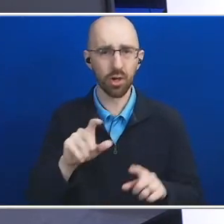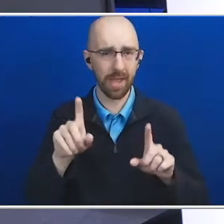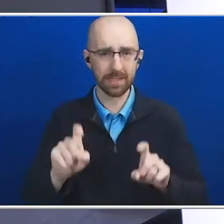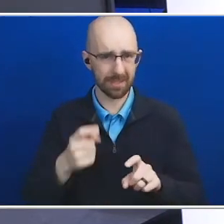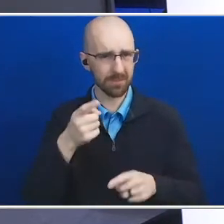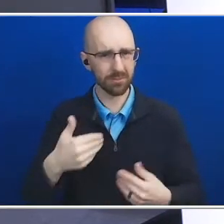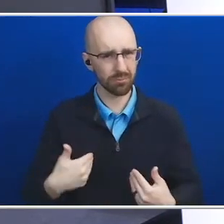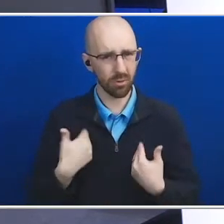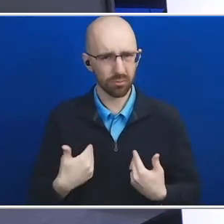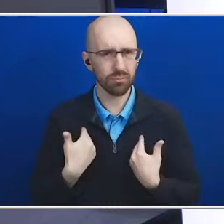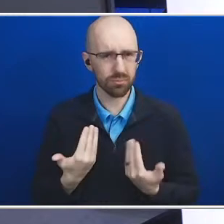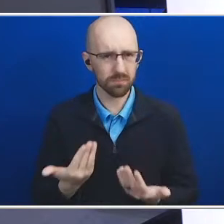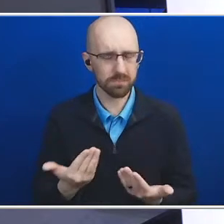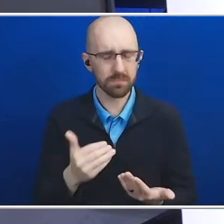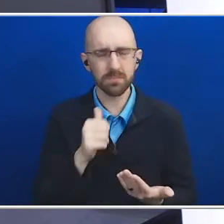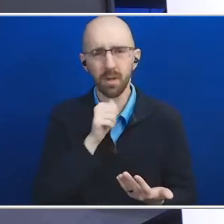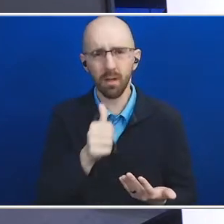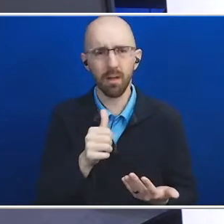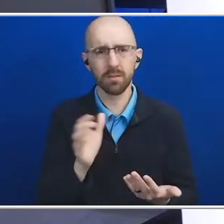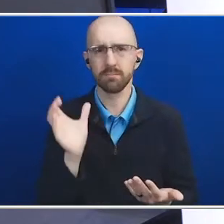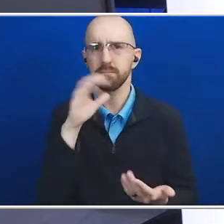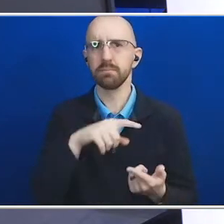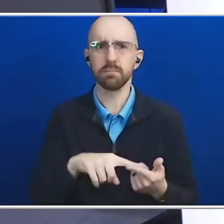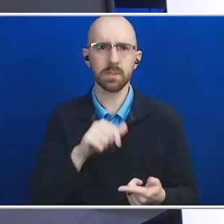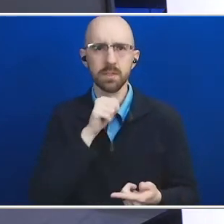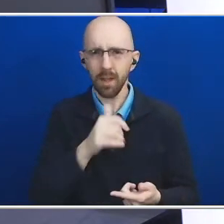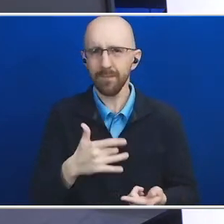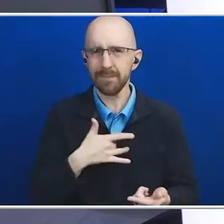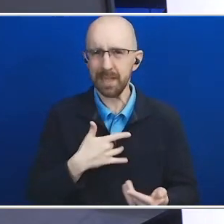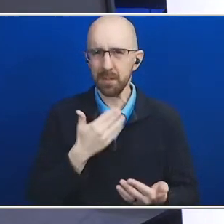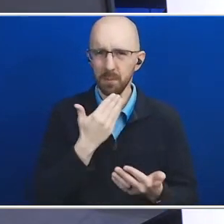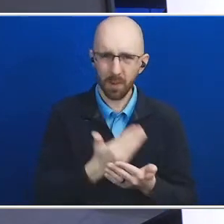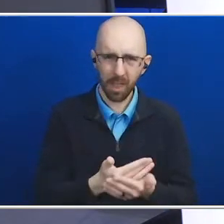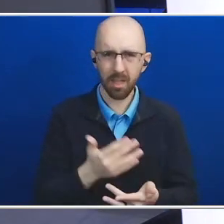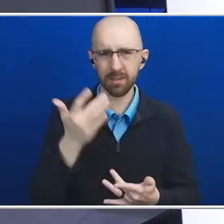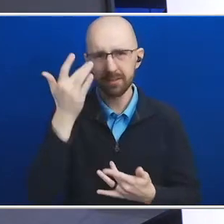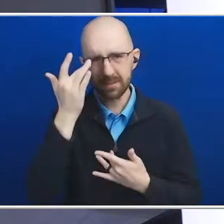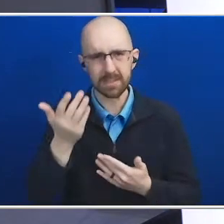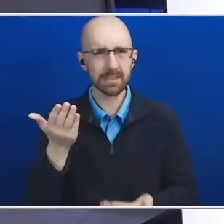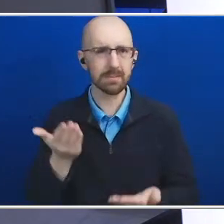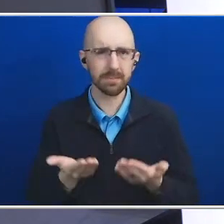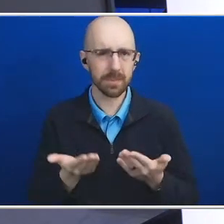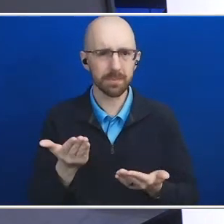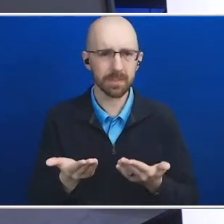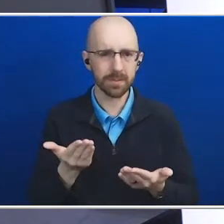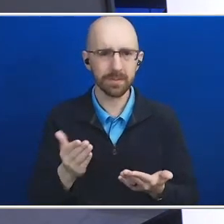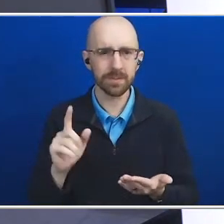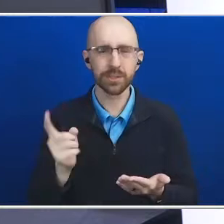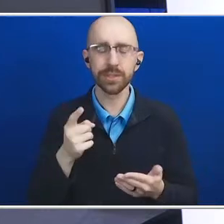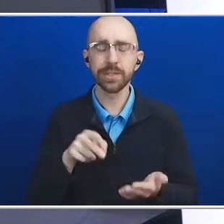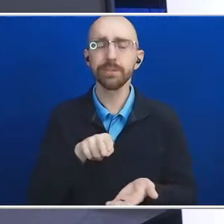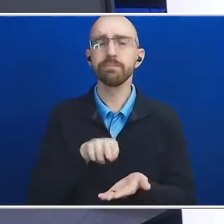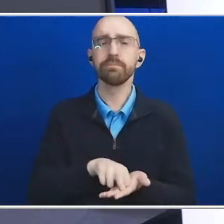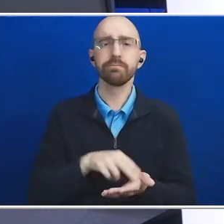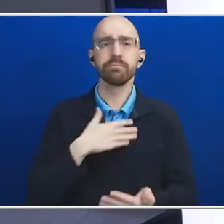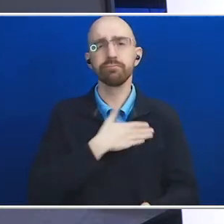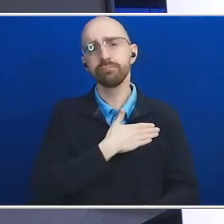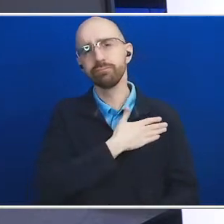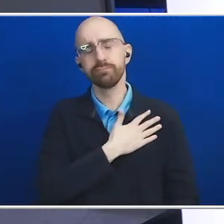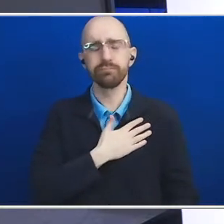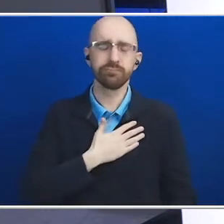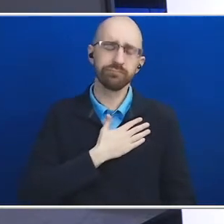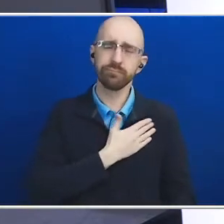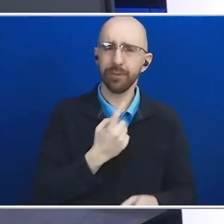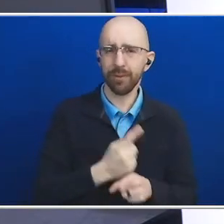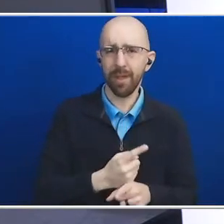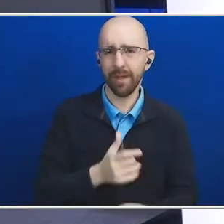but not unusual to not be feeling well and to be sick and to maybe just be laying there and feeling around on your chest, right? Right. What did it